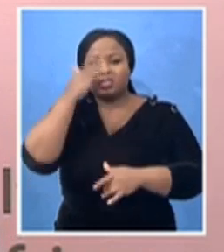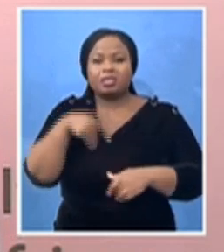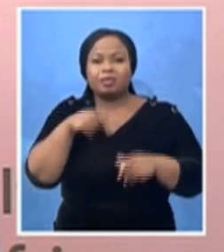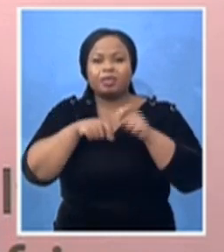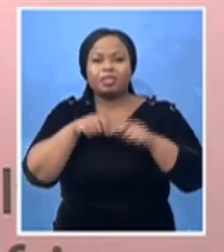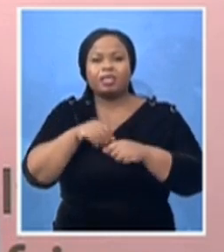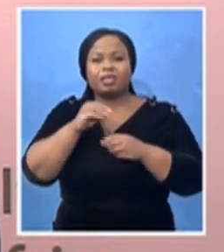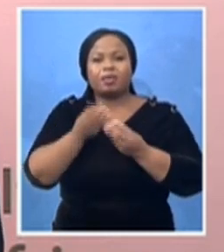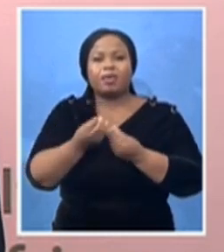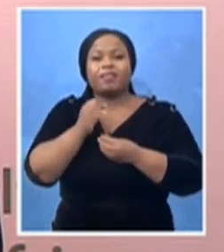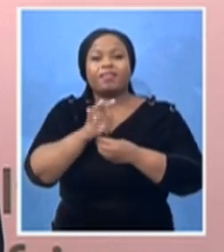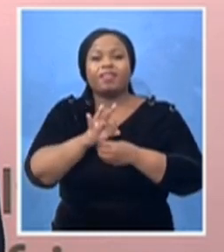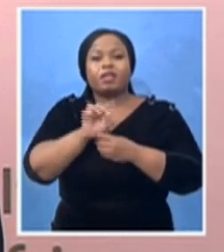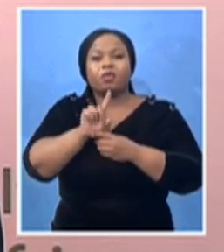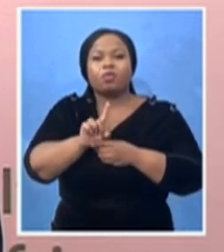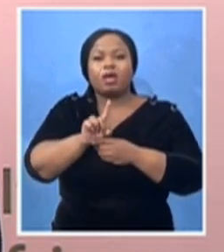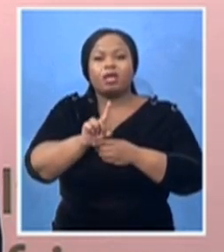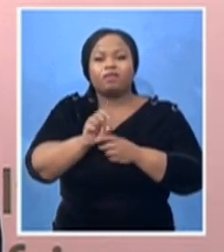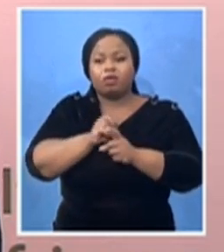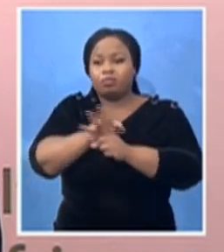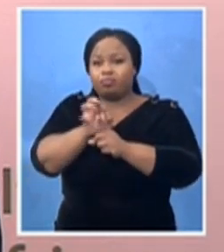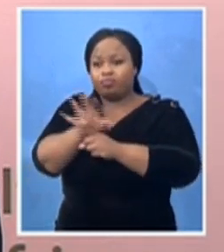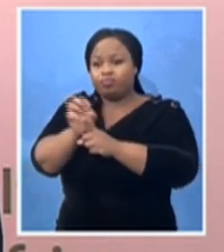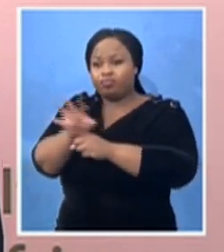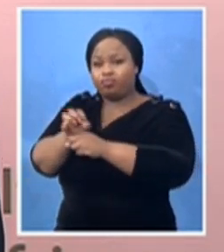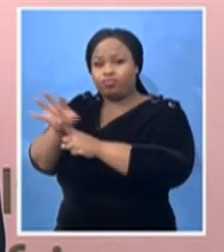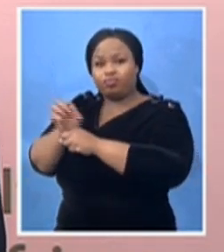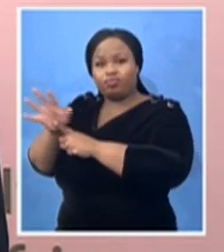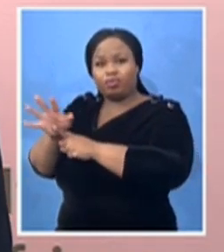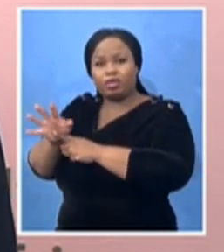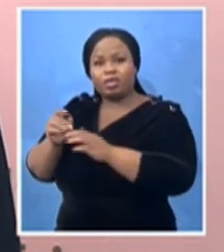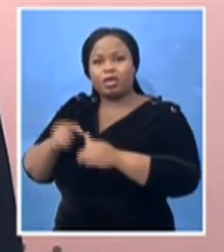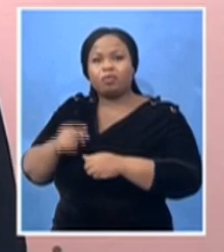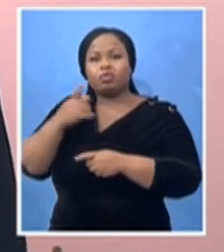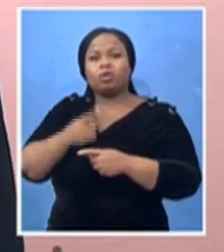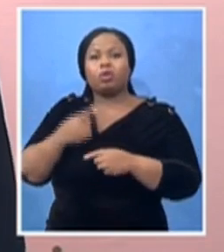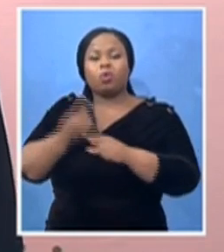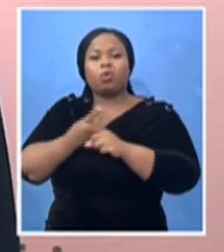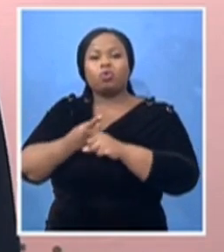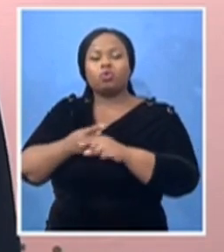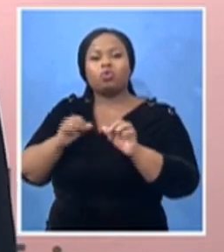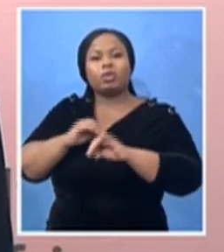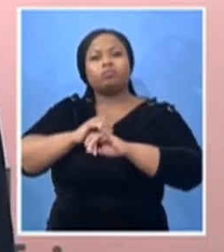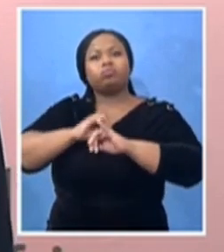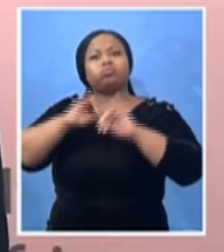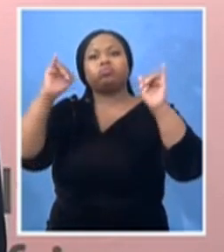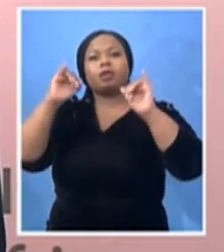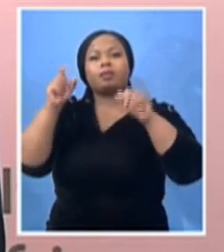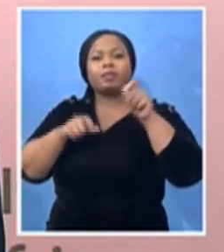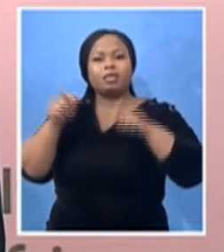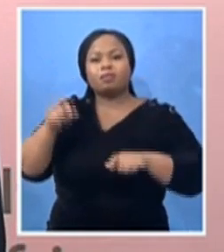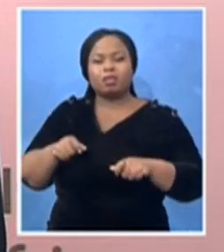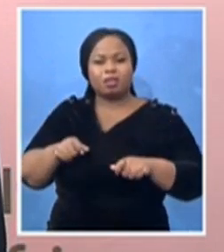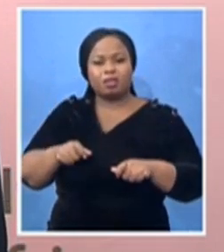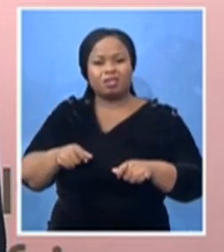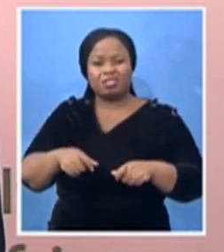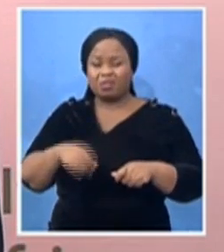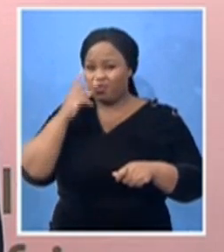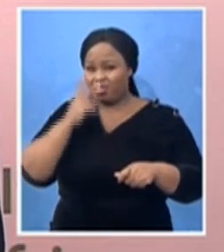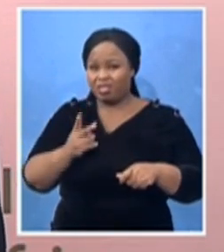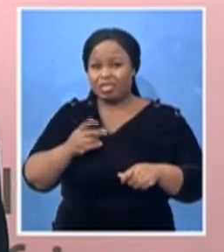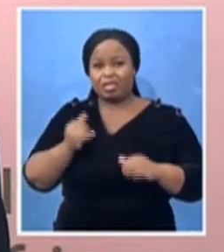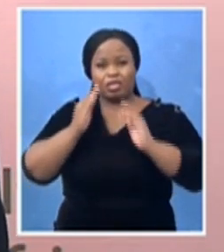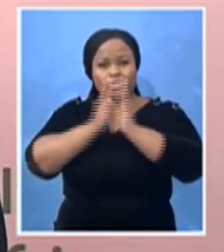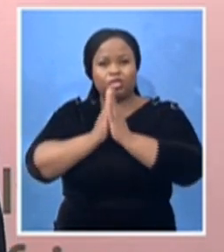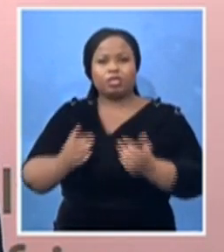that a term was coined of a super spreader. And looking at how that church service had gone, it looked like